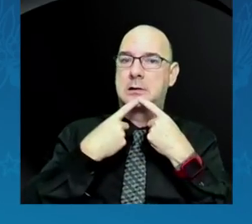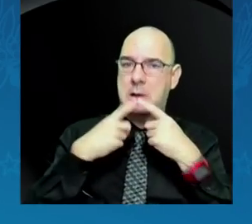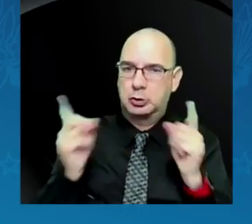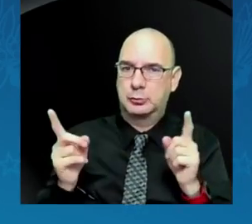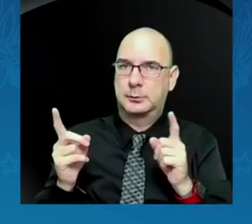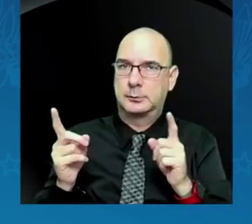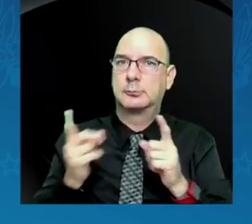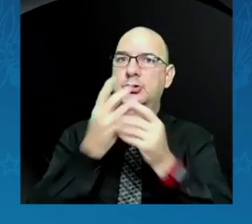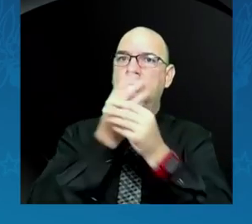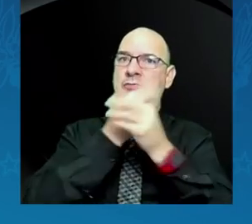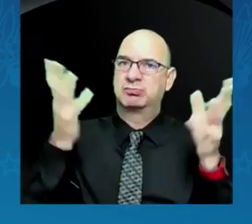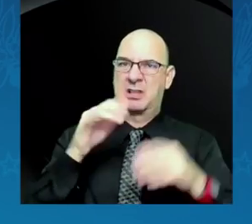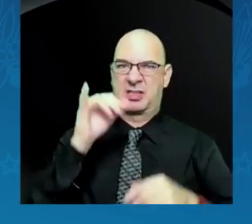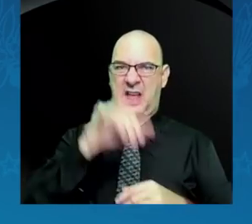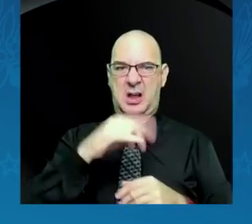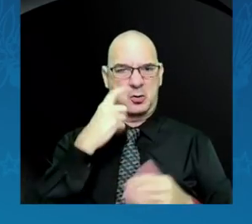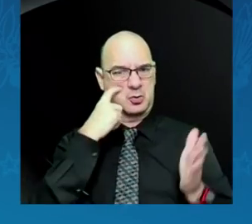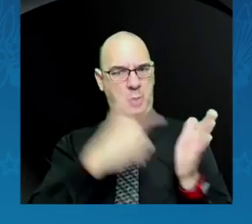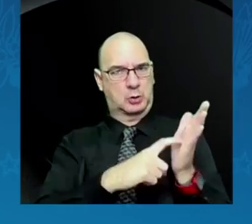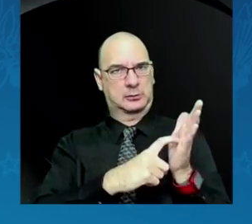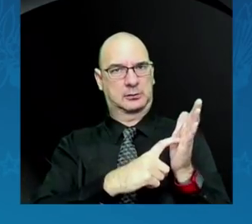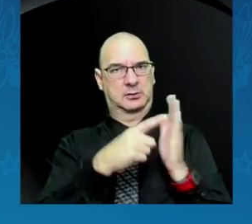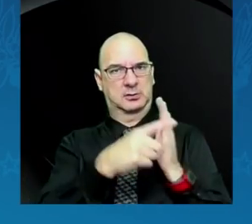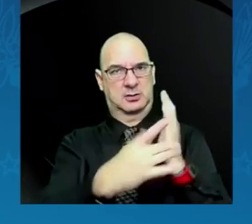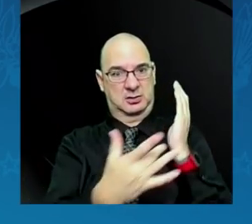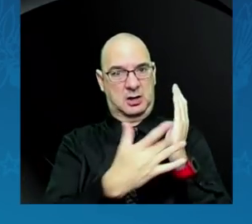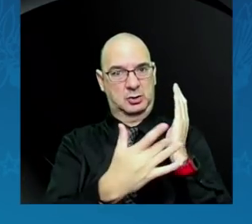something about it, and that is the point about accountability.